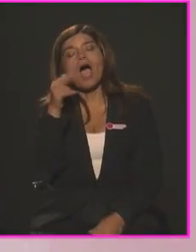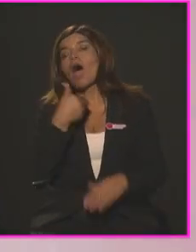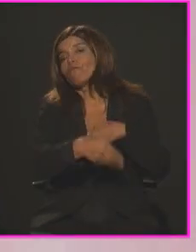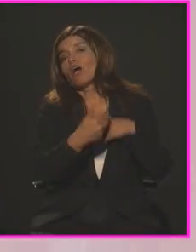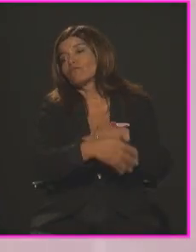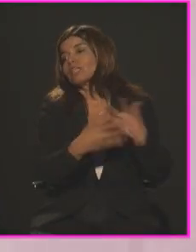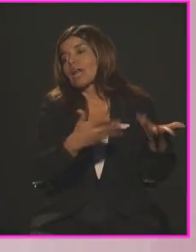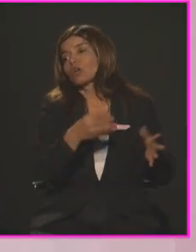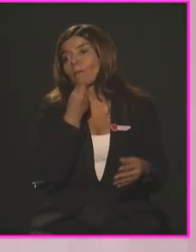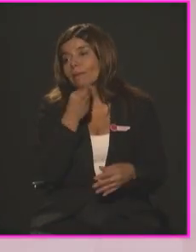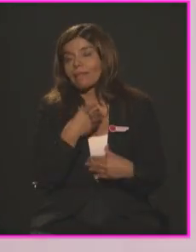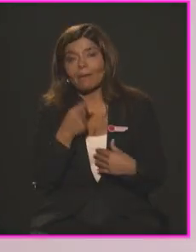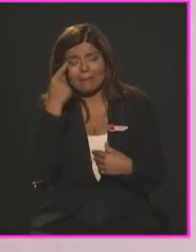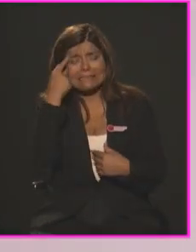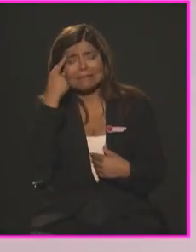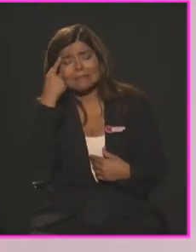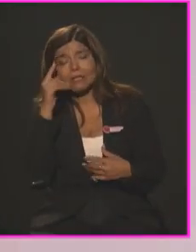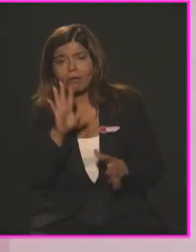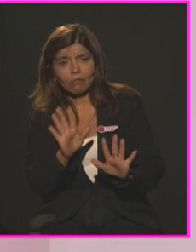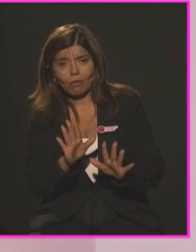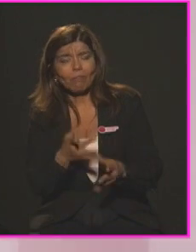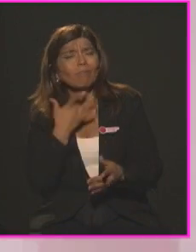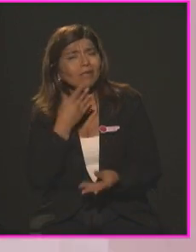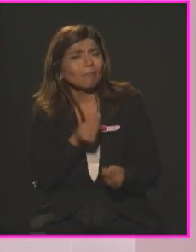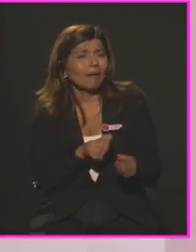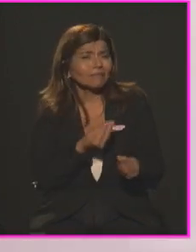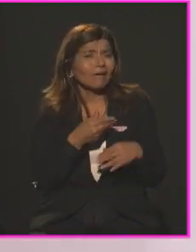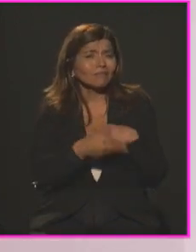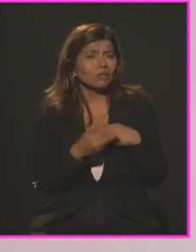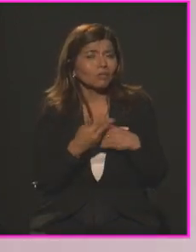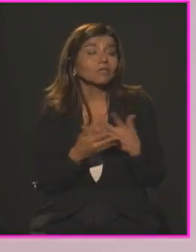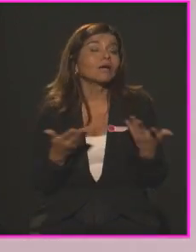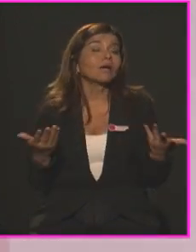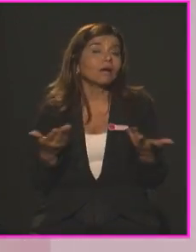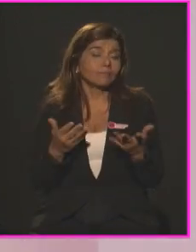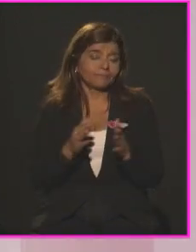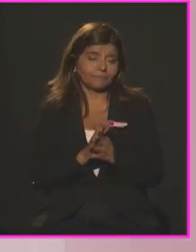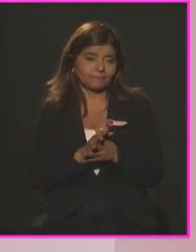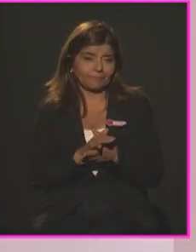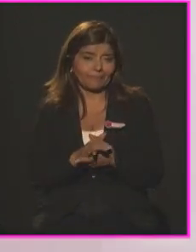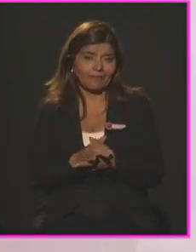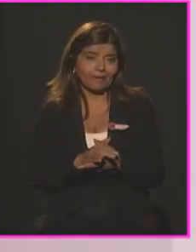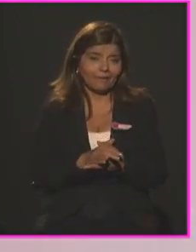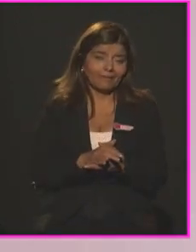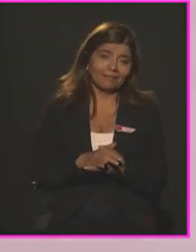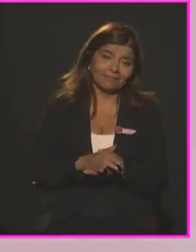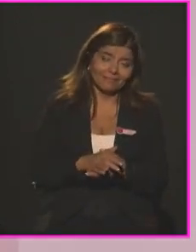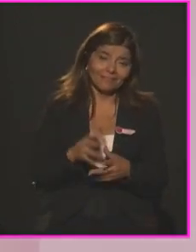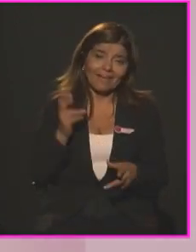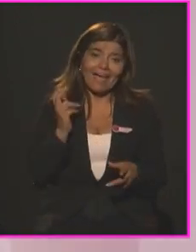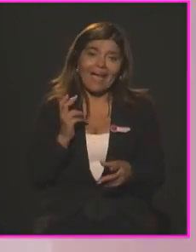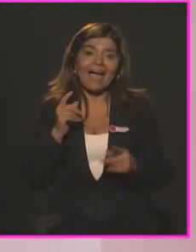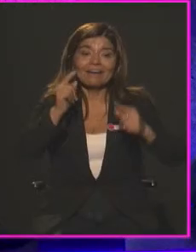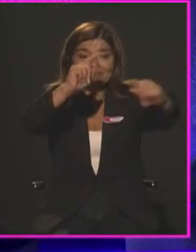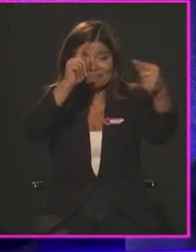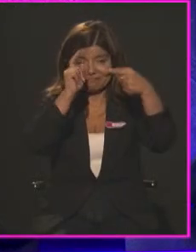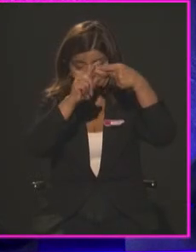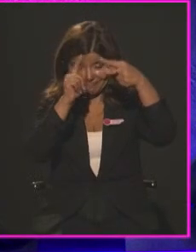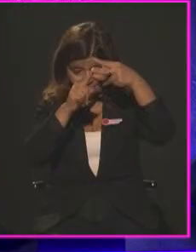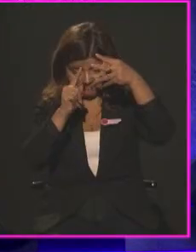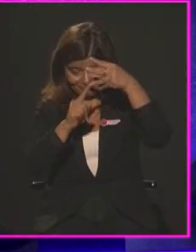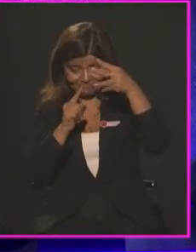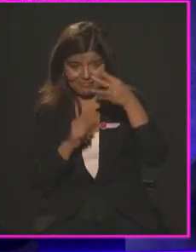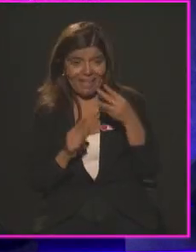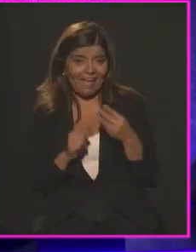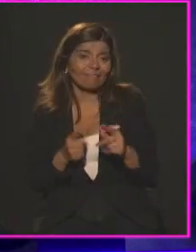happening? Well, there really are so many different reasons because it looks very different for a